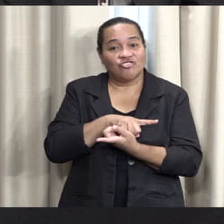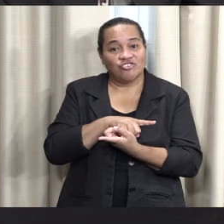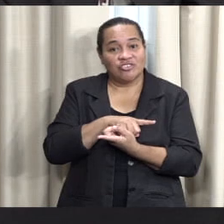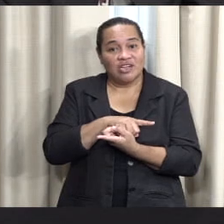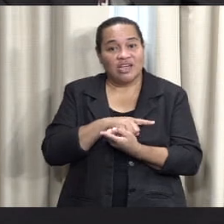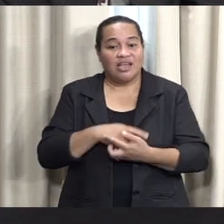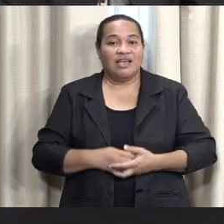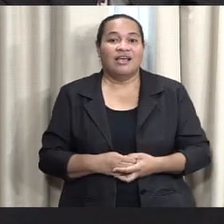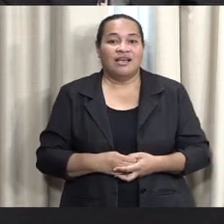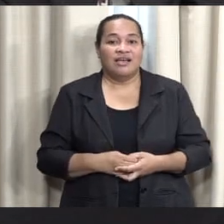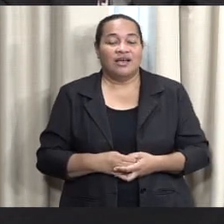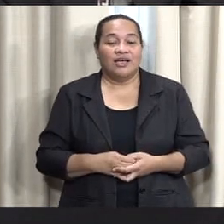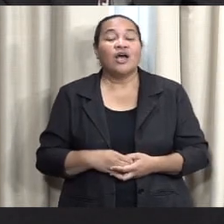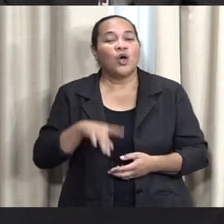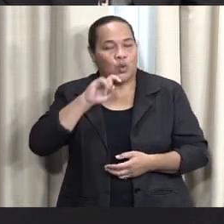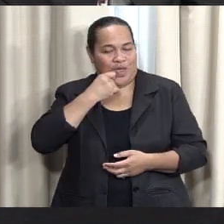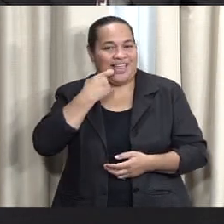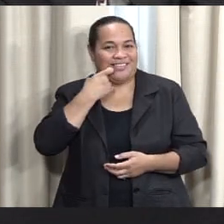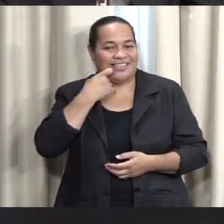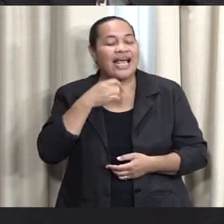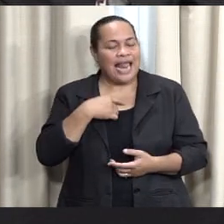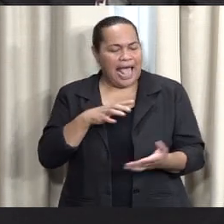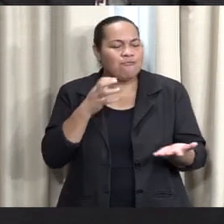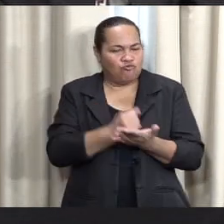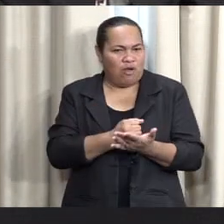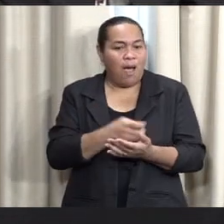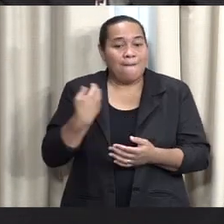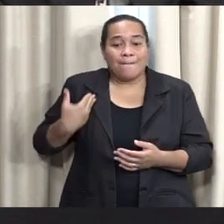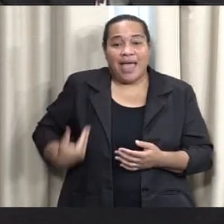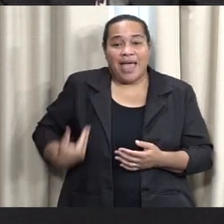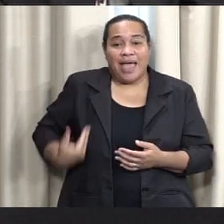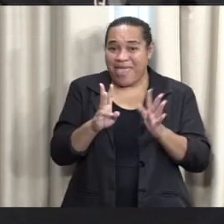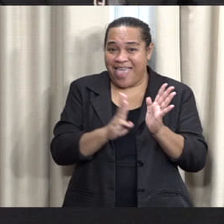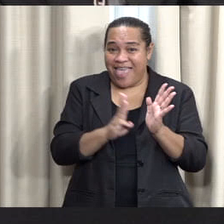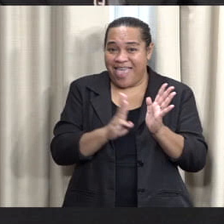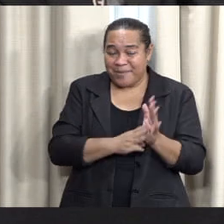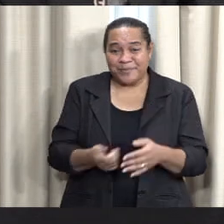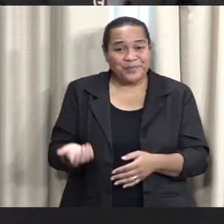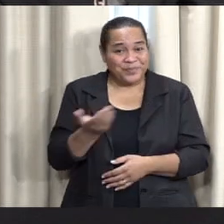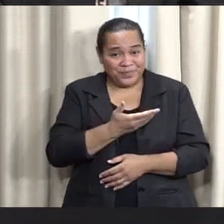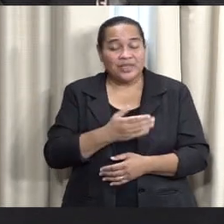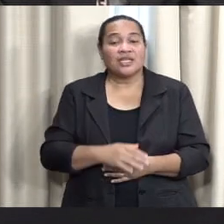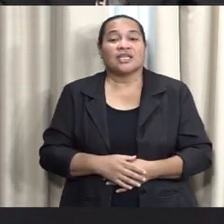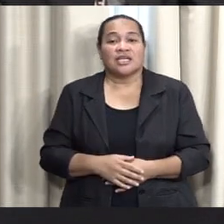made. And all I can assure on behalf of the Prime Minister is that